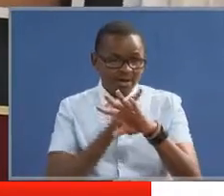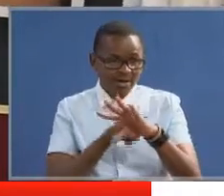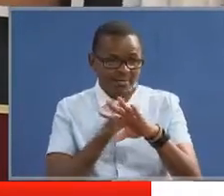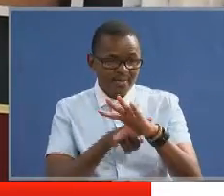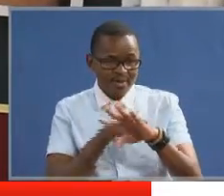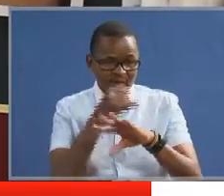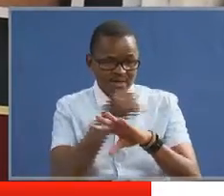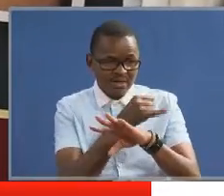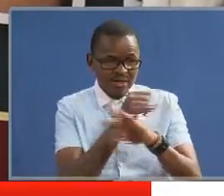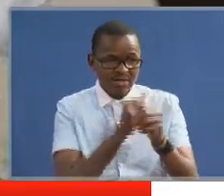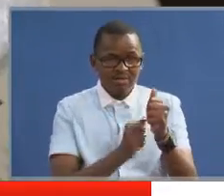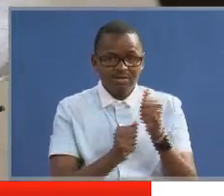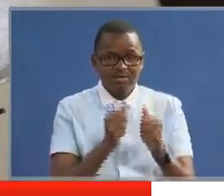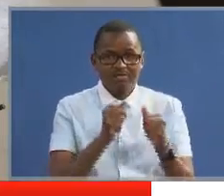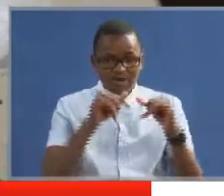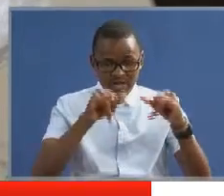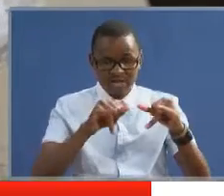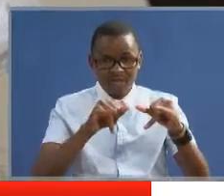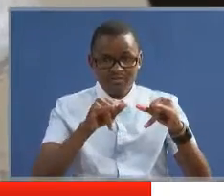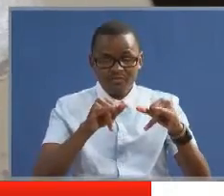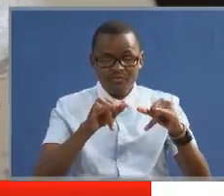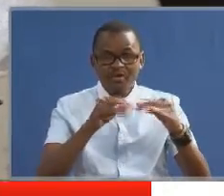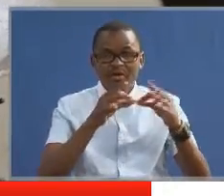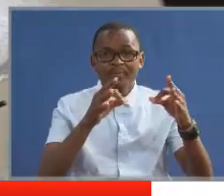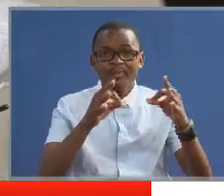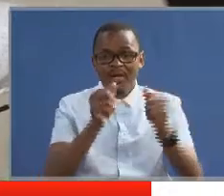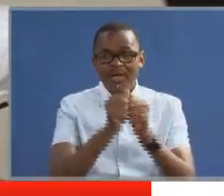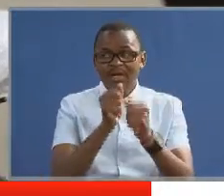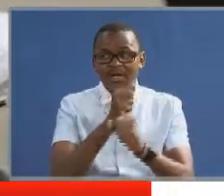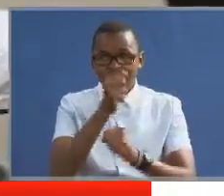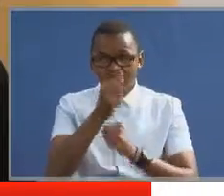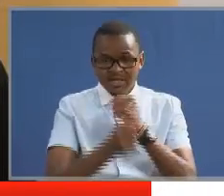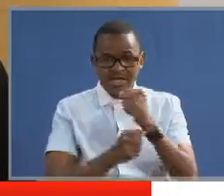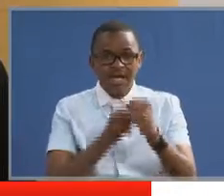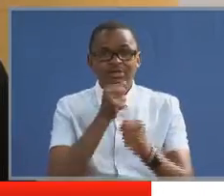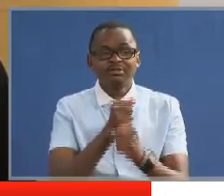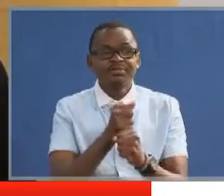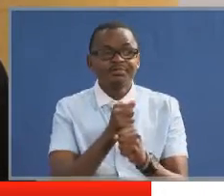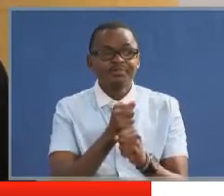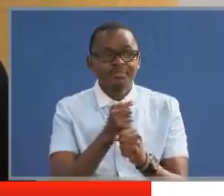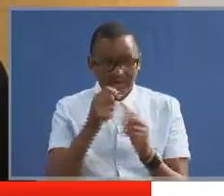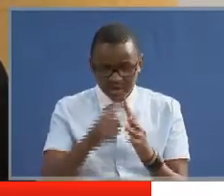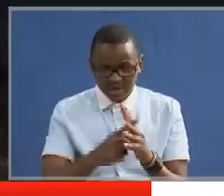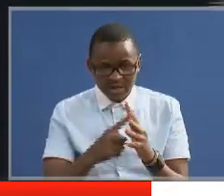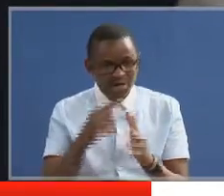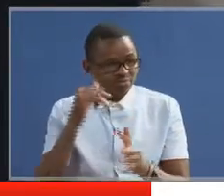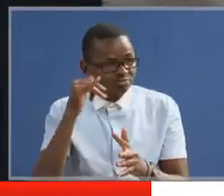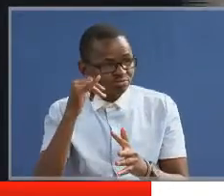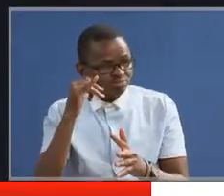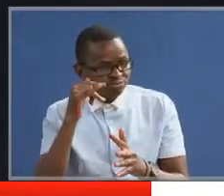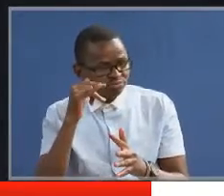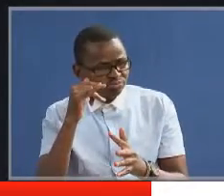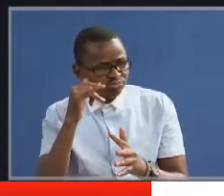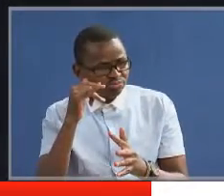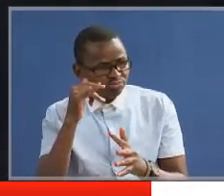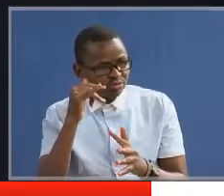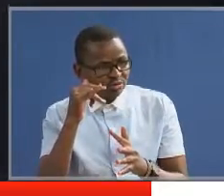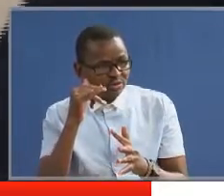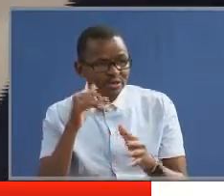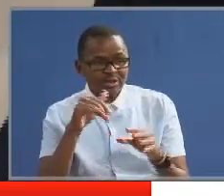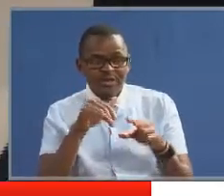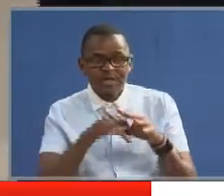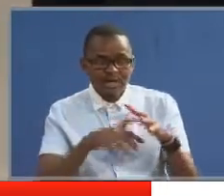wounds, some of which had lasted for as long as 10 years. Nikaanza kutibiwa hicho kidoda. Kiraka